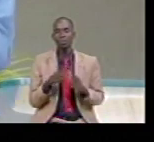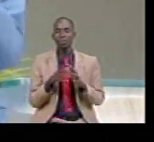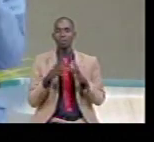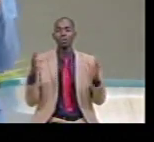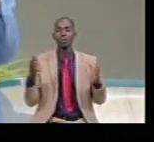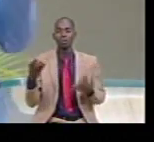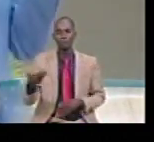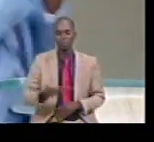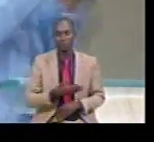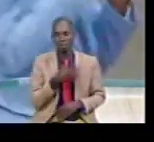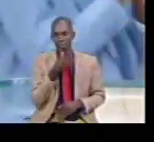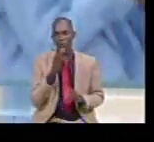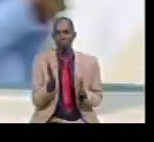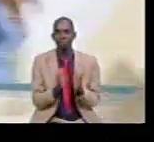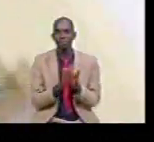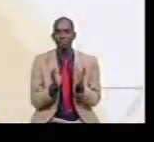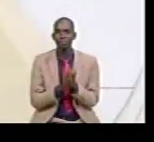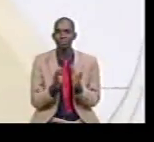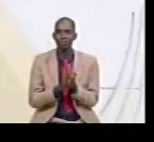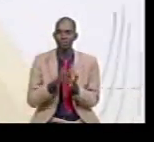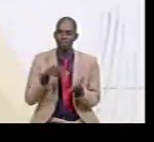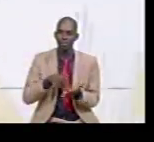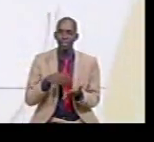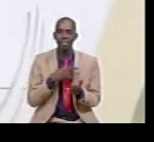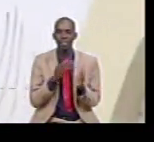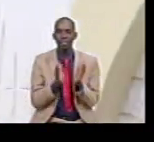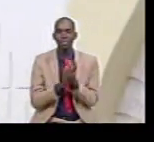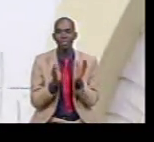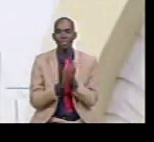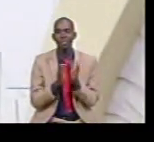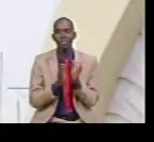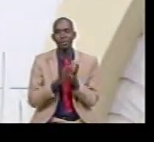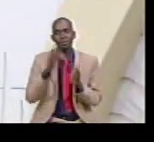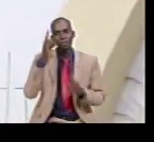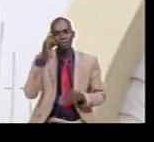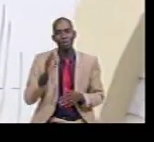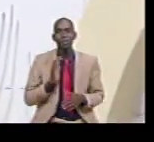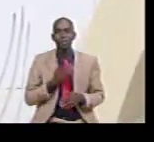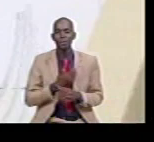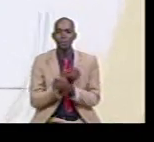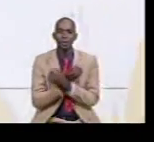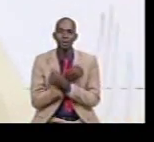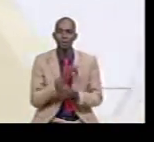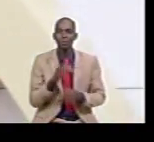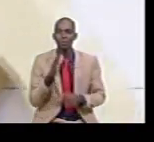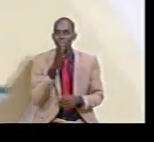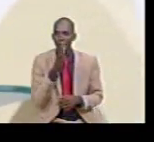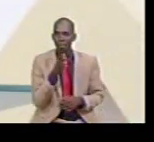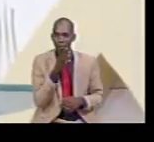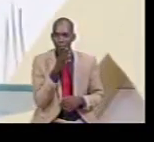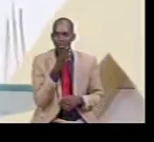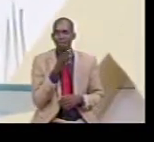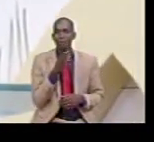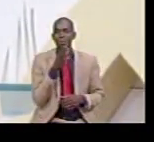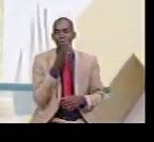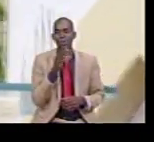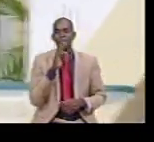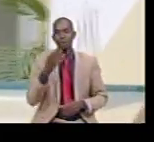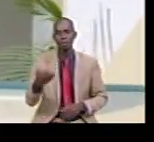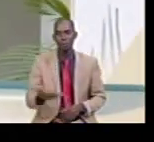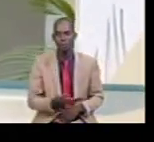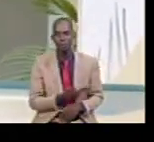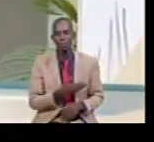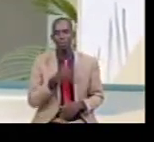hands together. Stand up and put your hands together for Mama. Our loving Mama, darling Mama, you are welcome, Ma. Welcome,